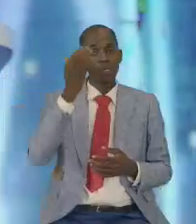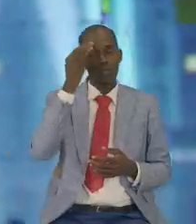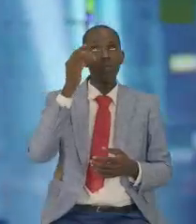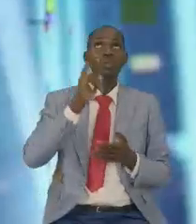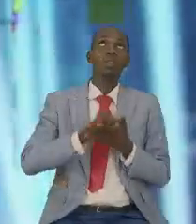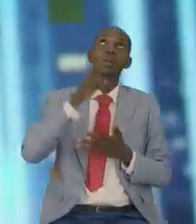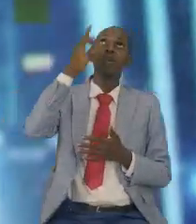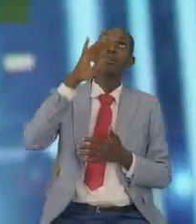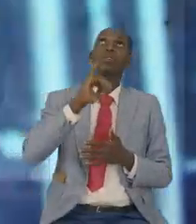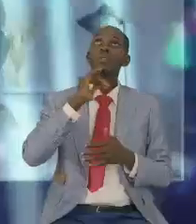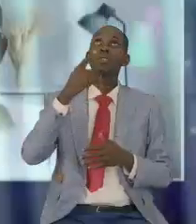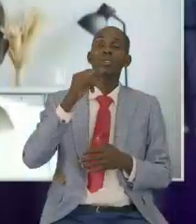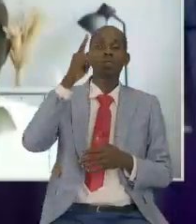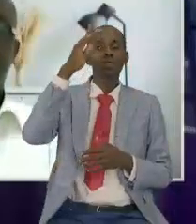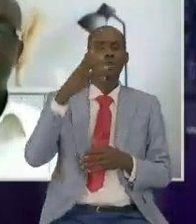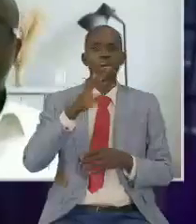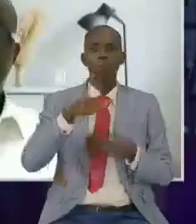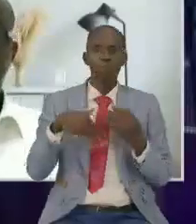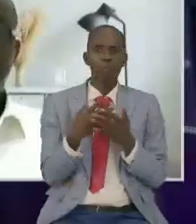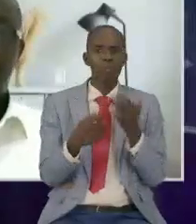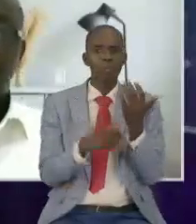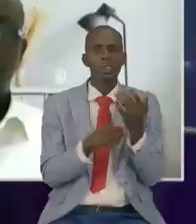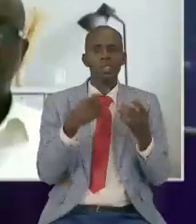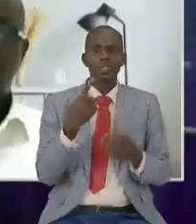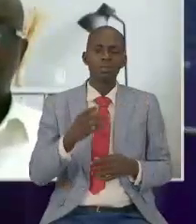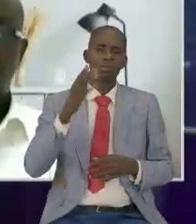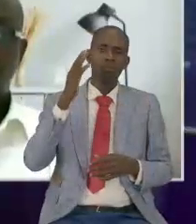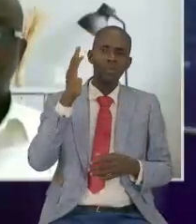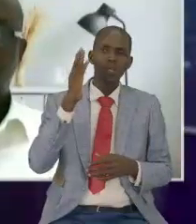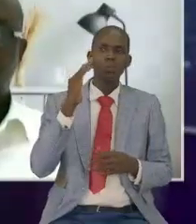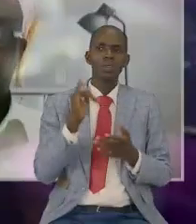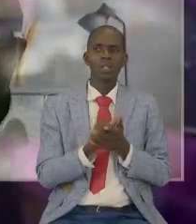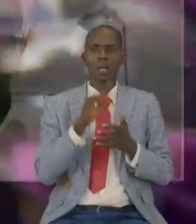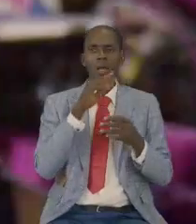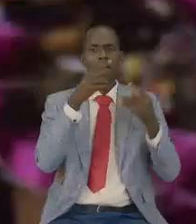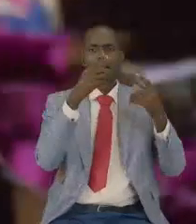testimonies that are happening, and yours will join tonight.